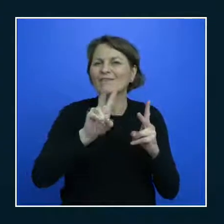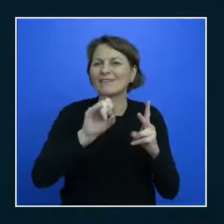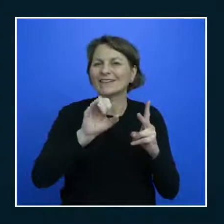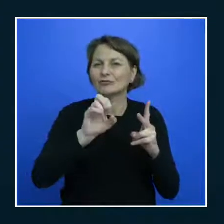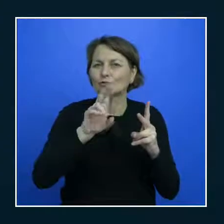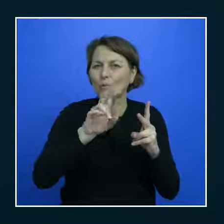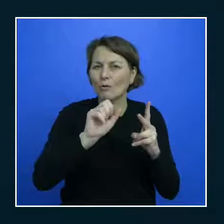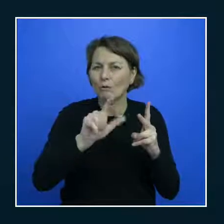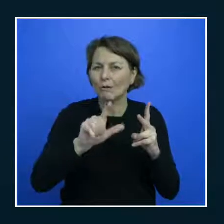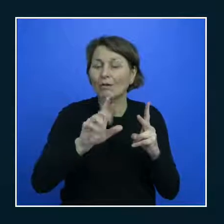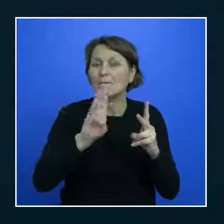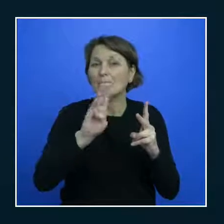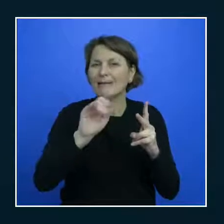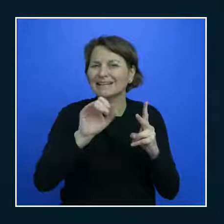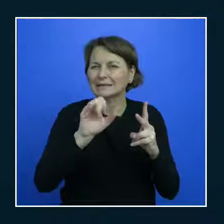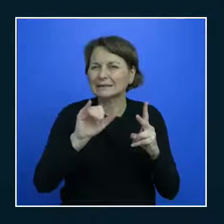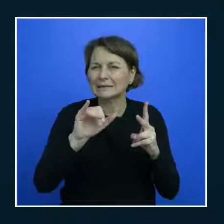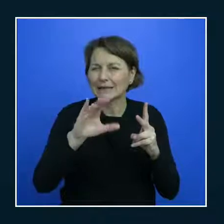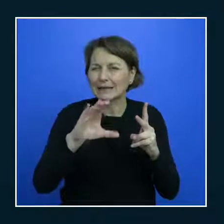that, making